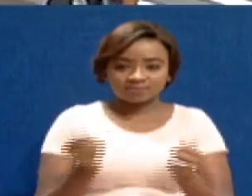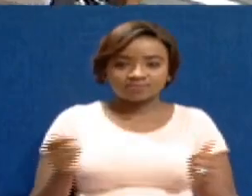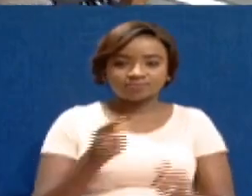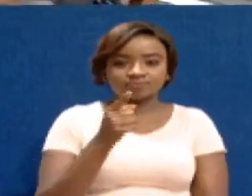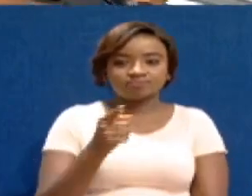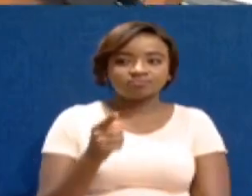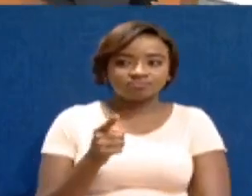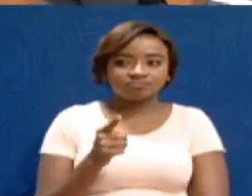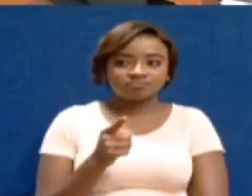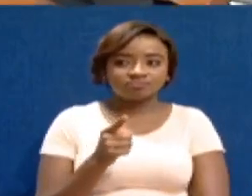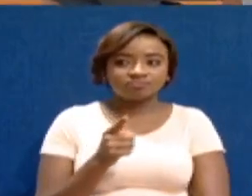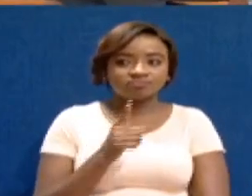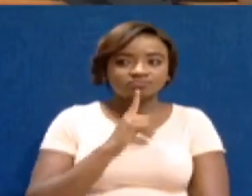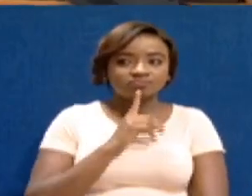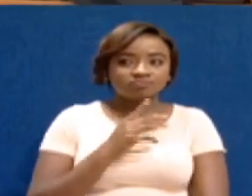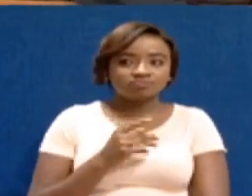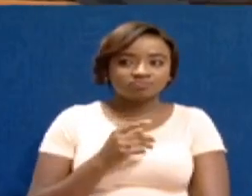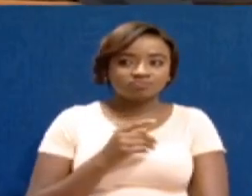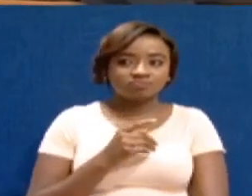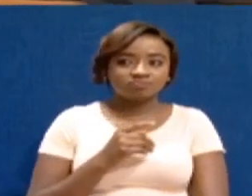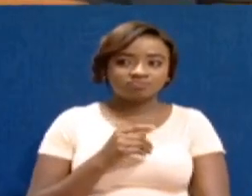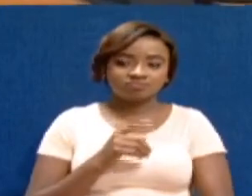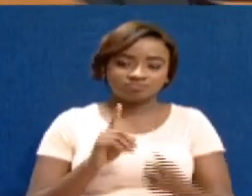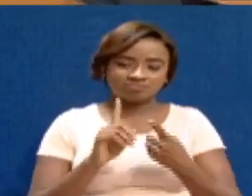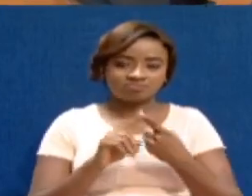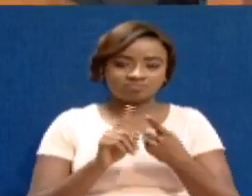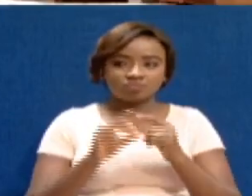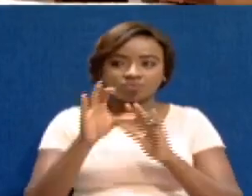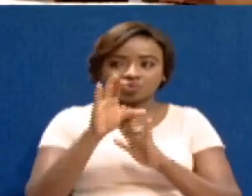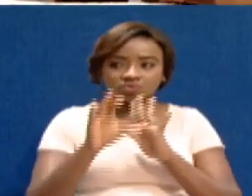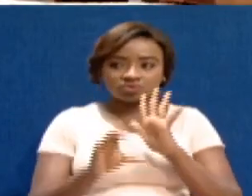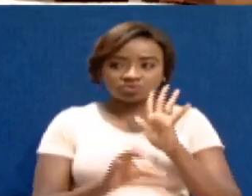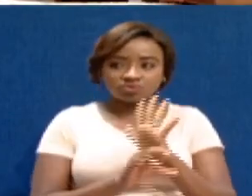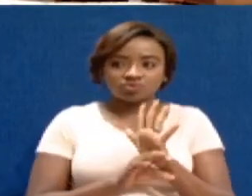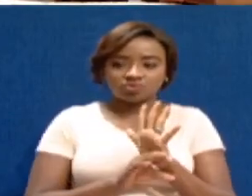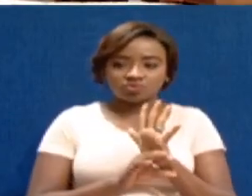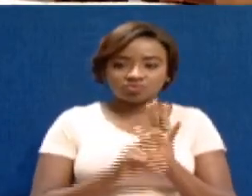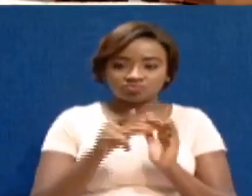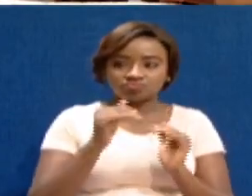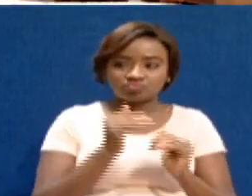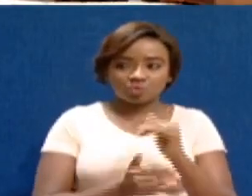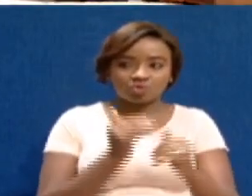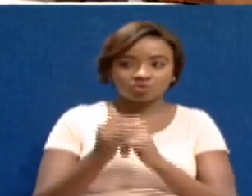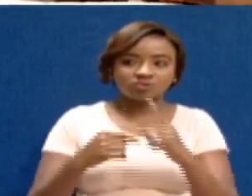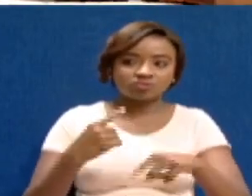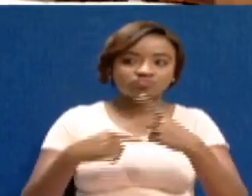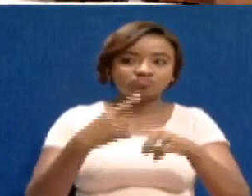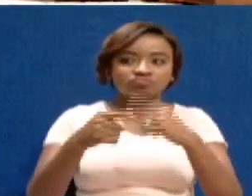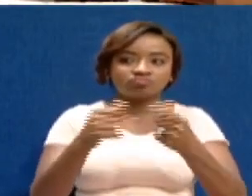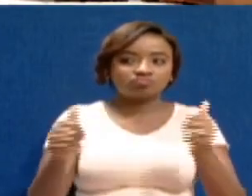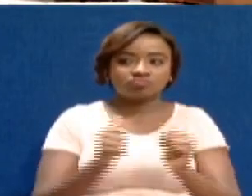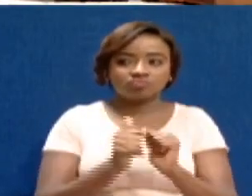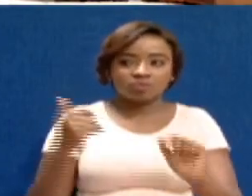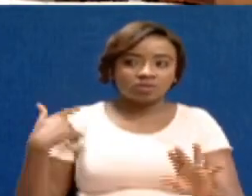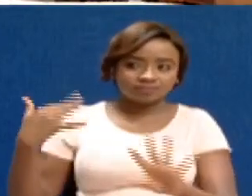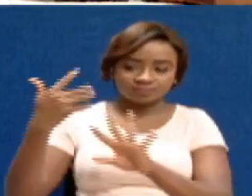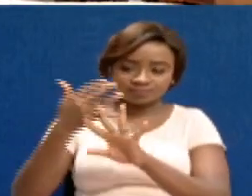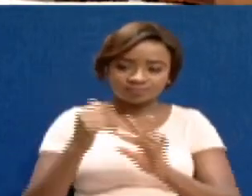raised. First of all, constitutional making process has been a continuous process within the Republic of Kenya. We gained our